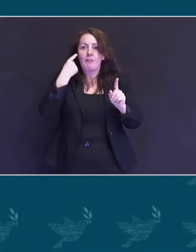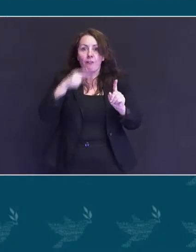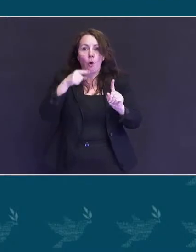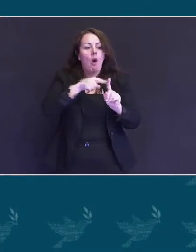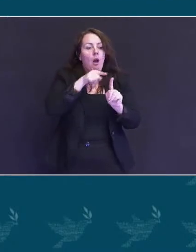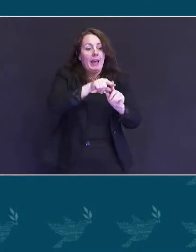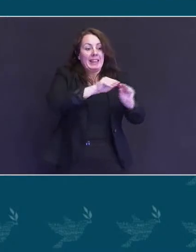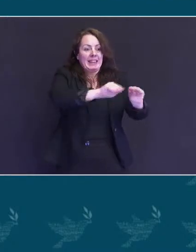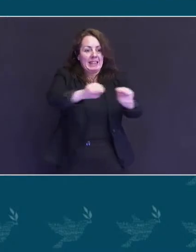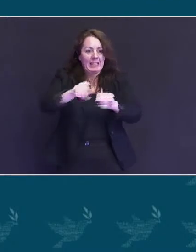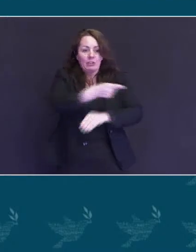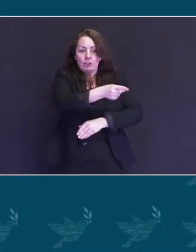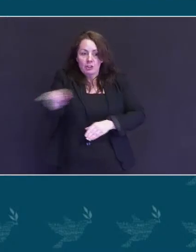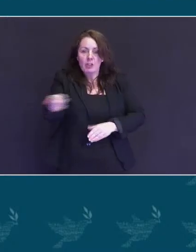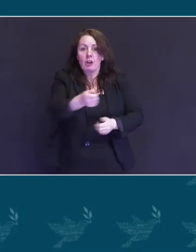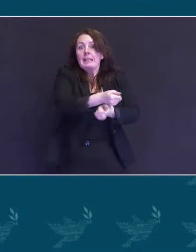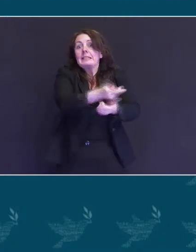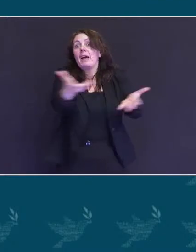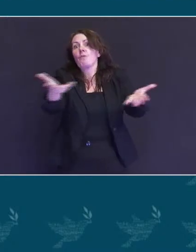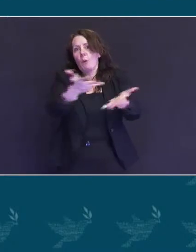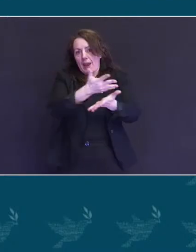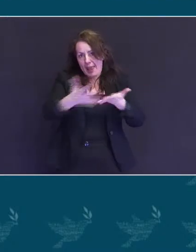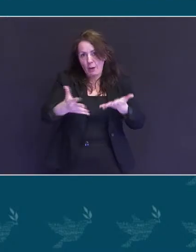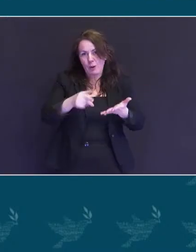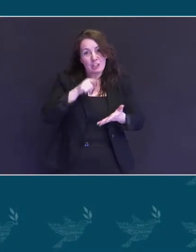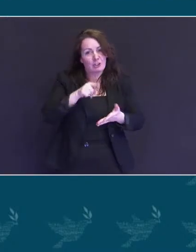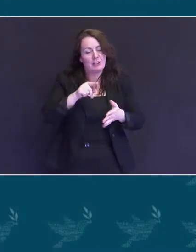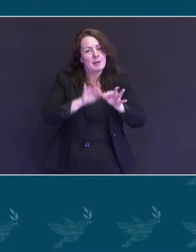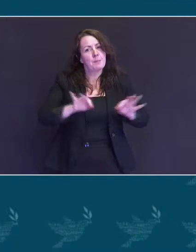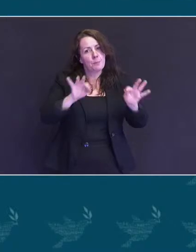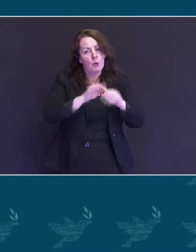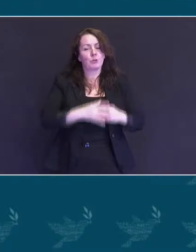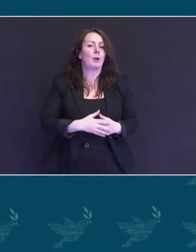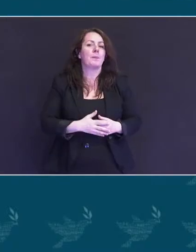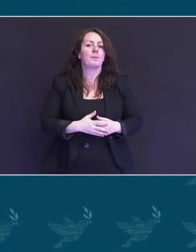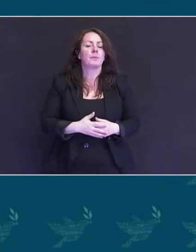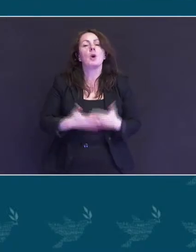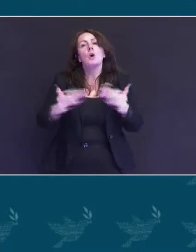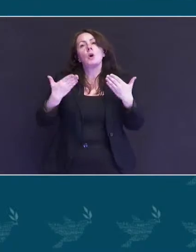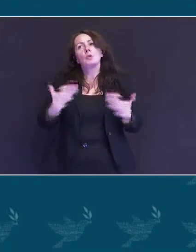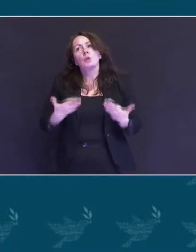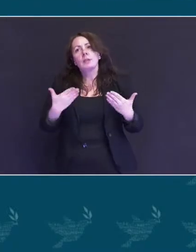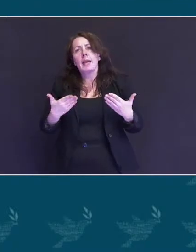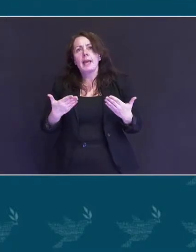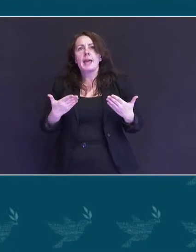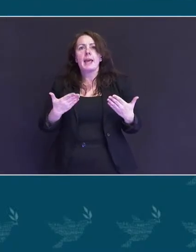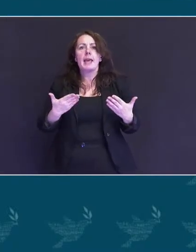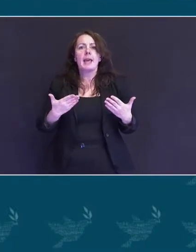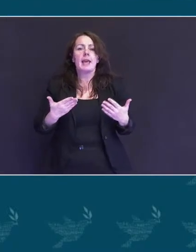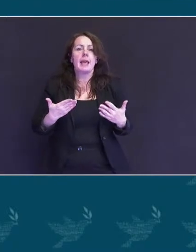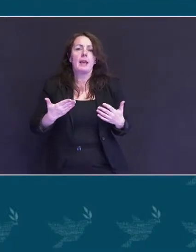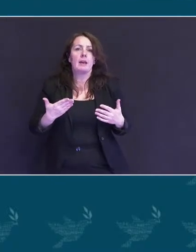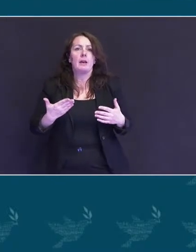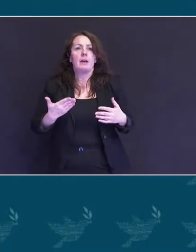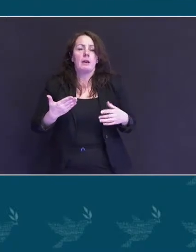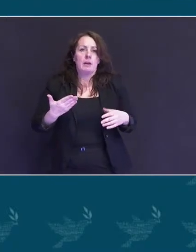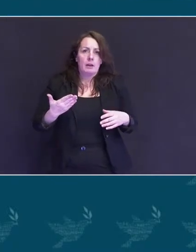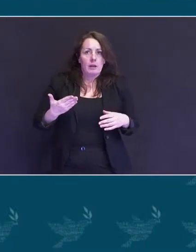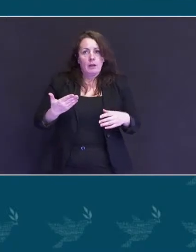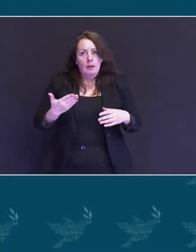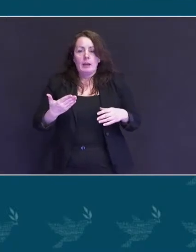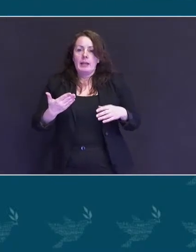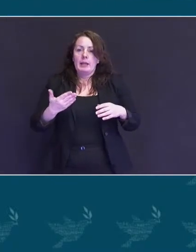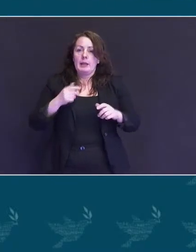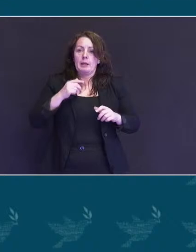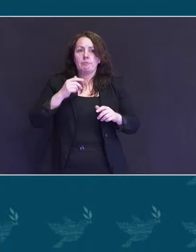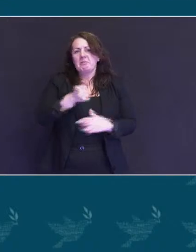teach pupils speaking up to 10 languages in the classroom. Also, another point is that we have a ratio teacher